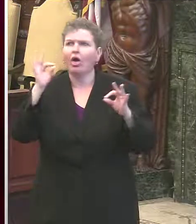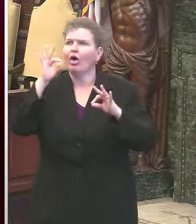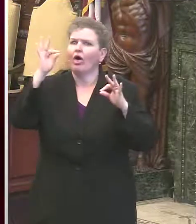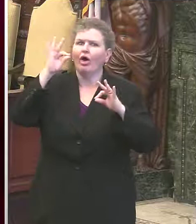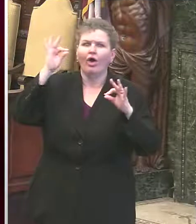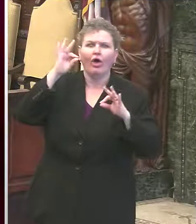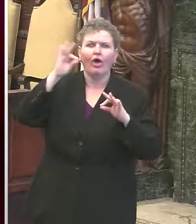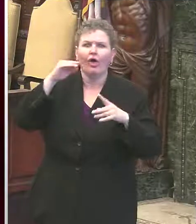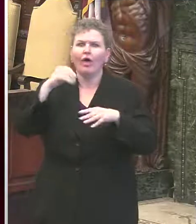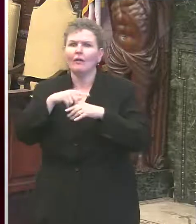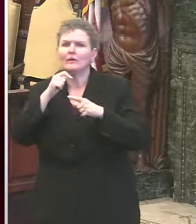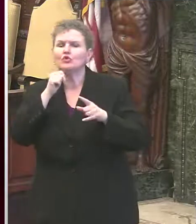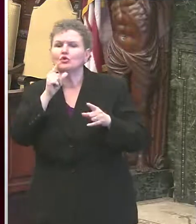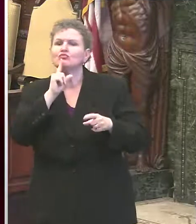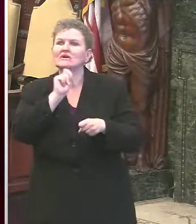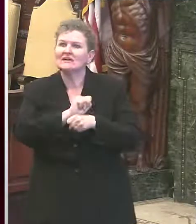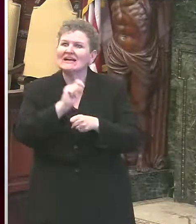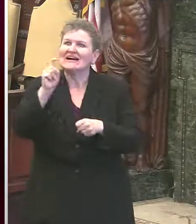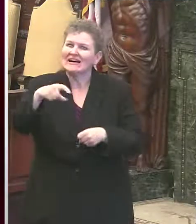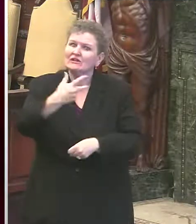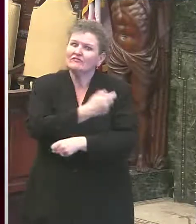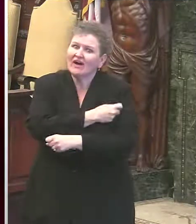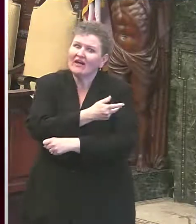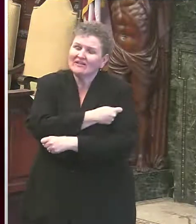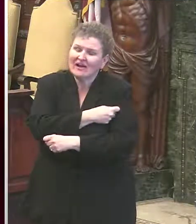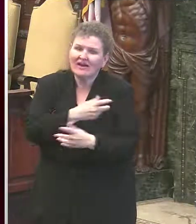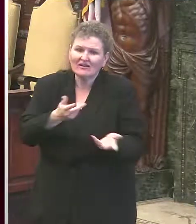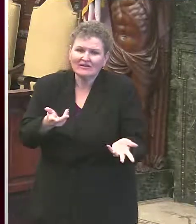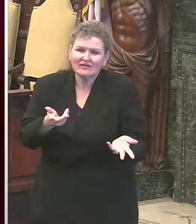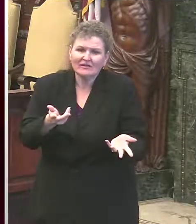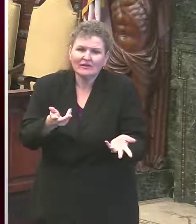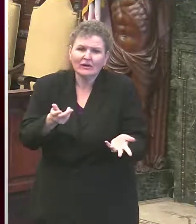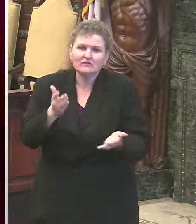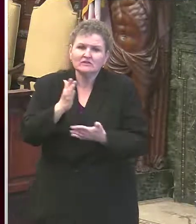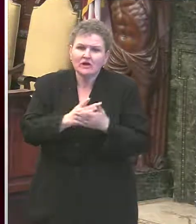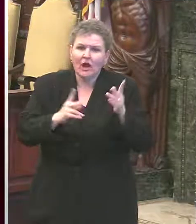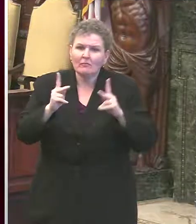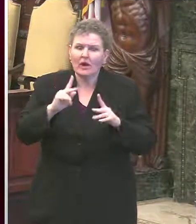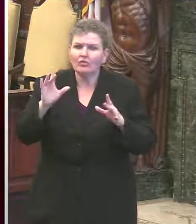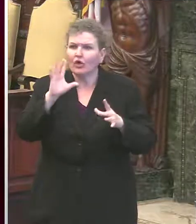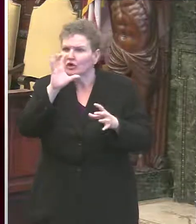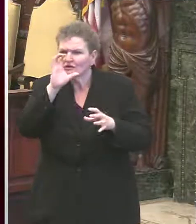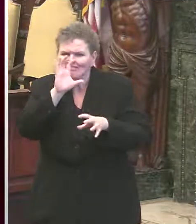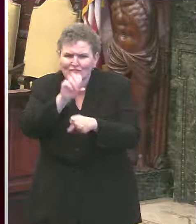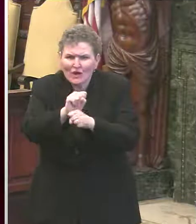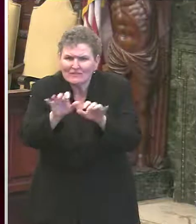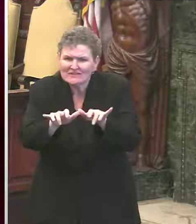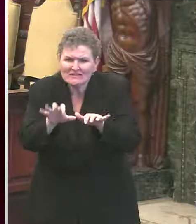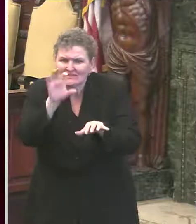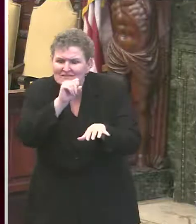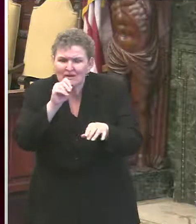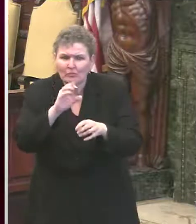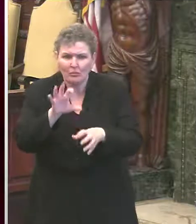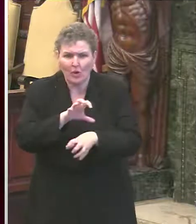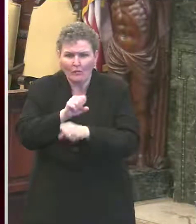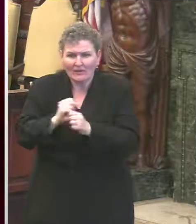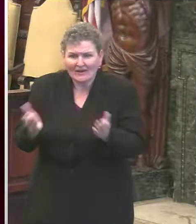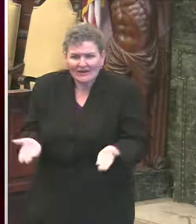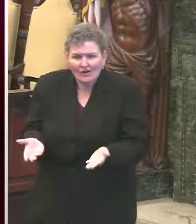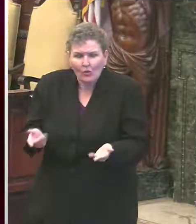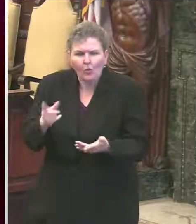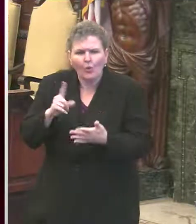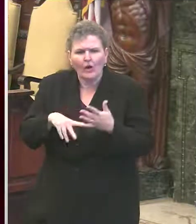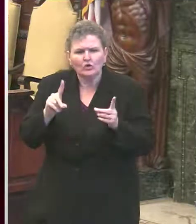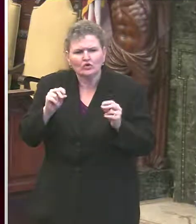who really need the vaccine and may have stopped searching for appointments after they got that appointment. What's being done for them? And